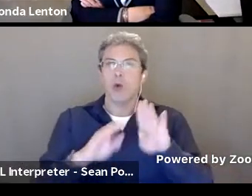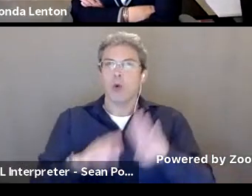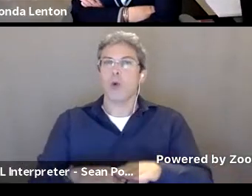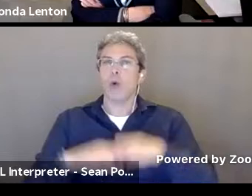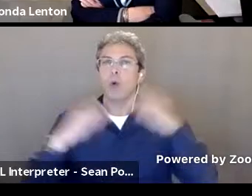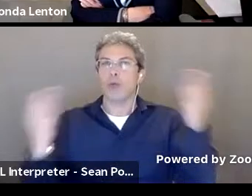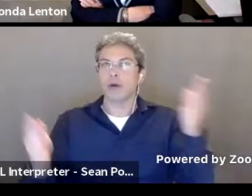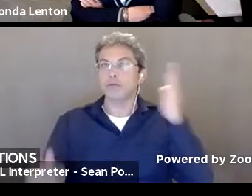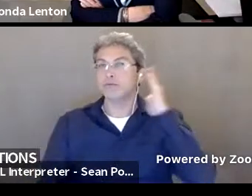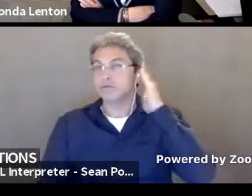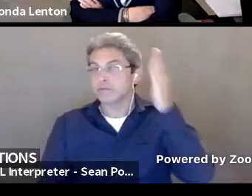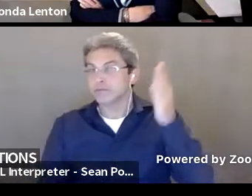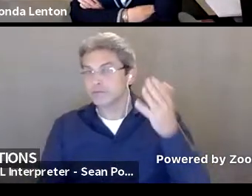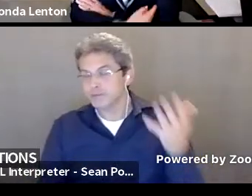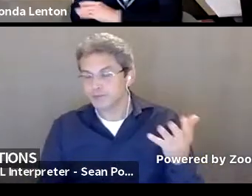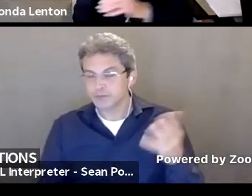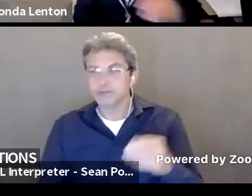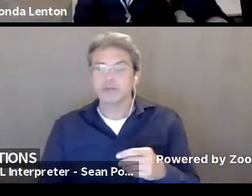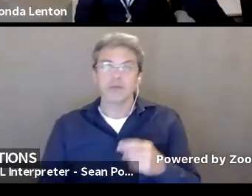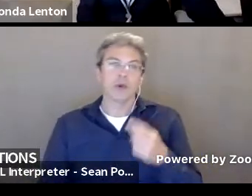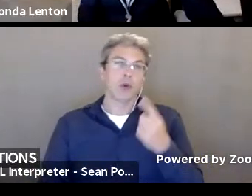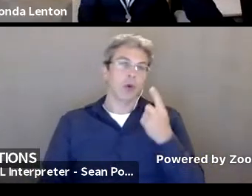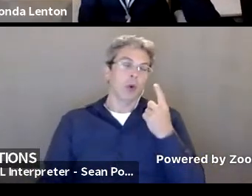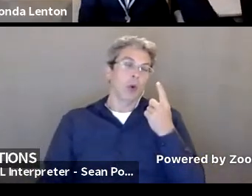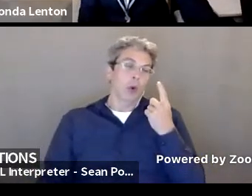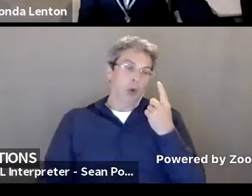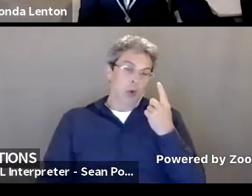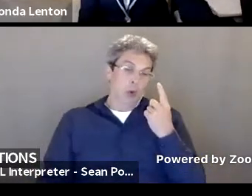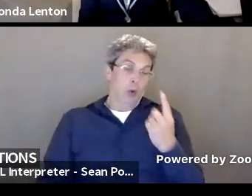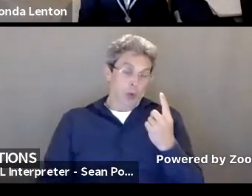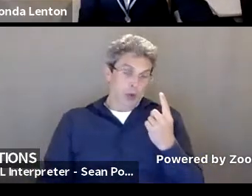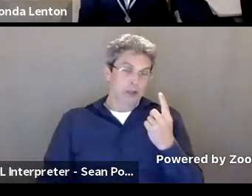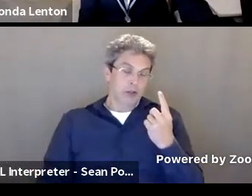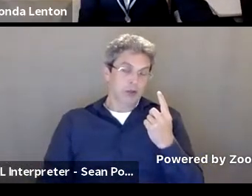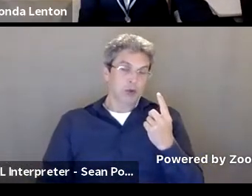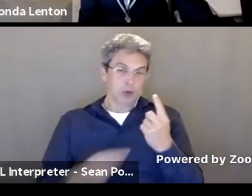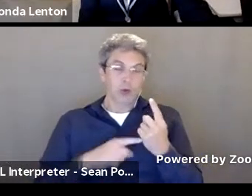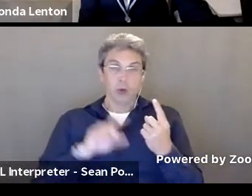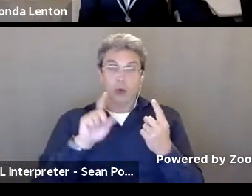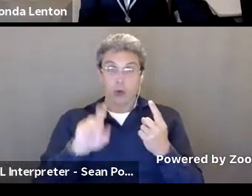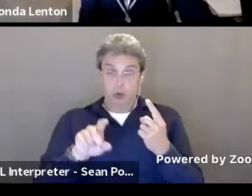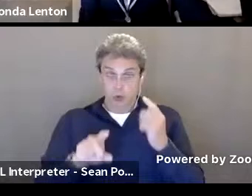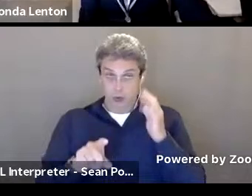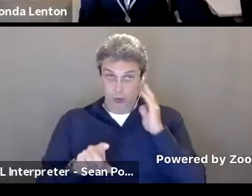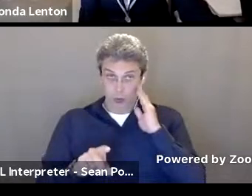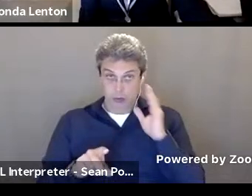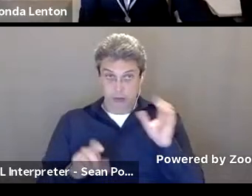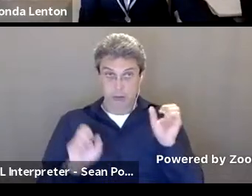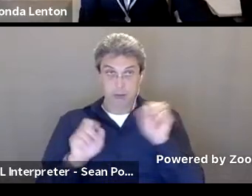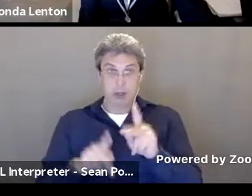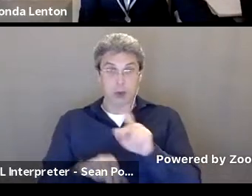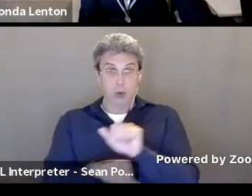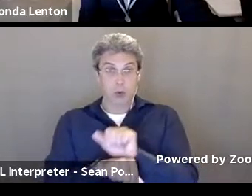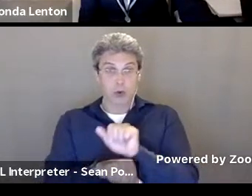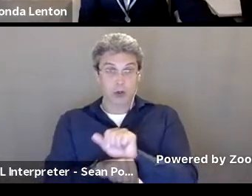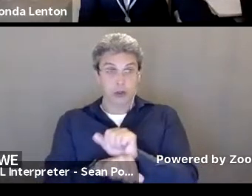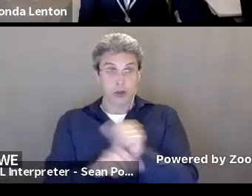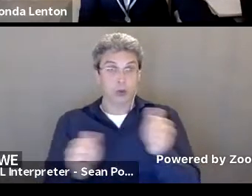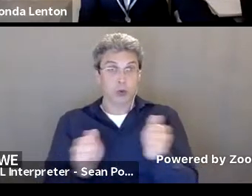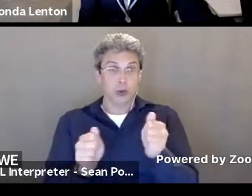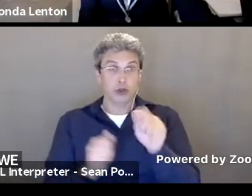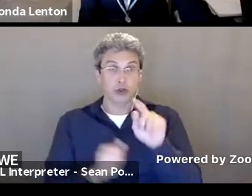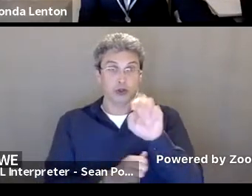One participant is wondering whether or not we will be returning to work on campus in the winter